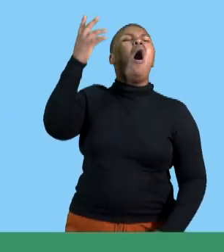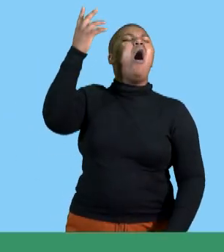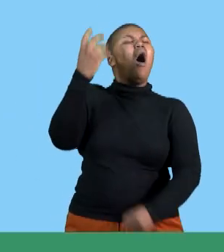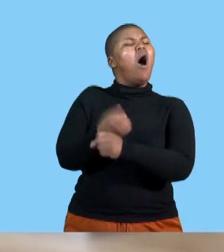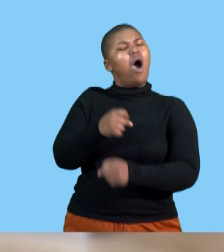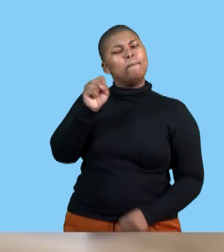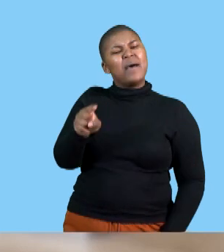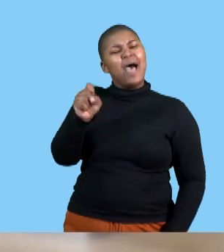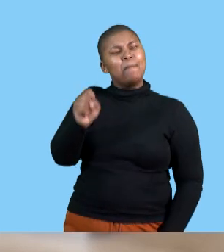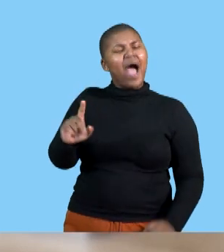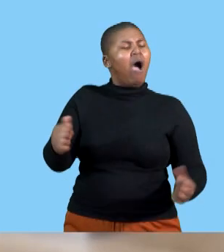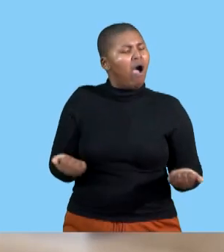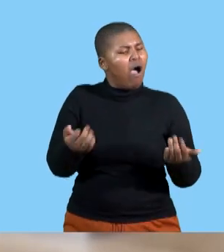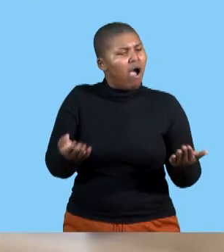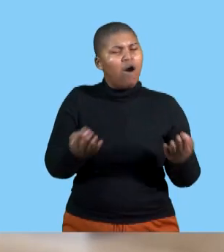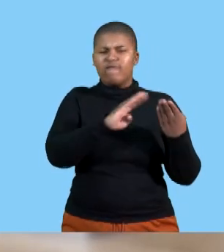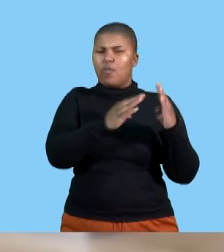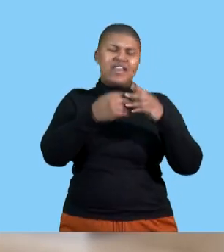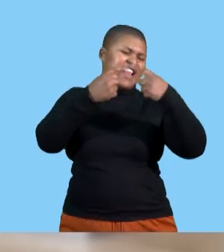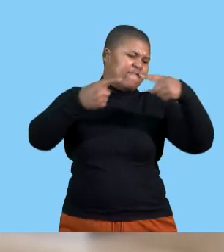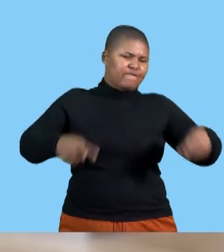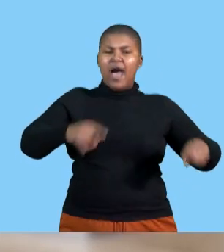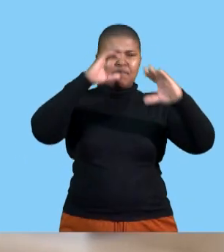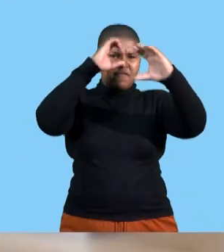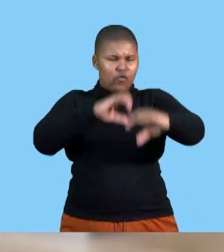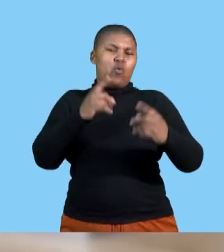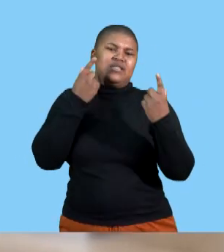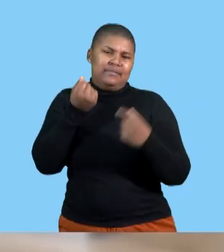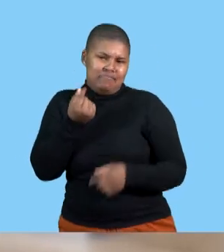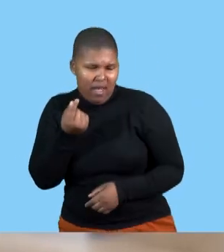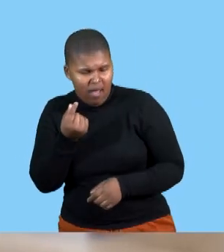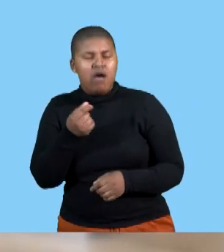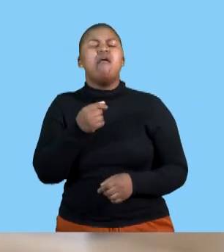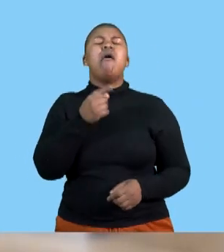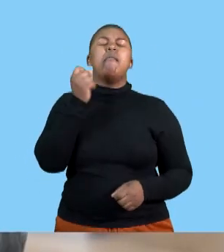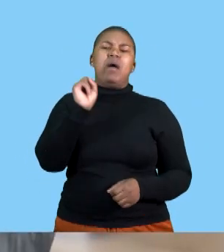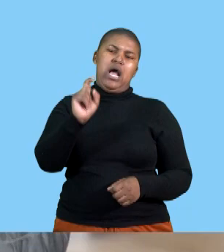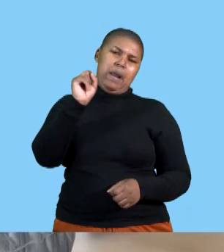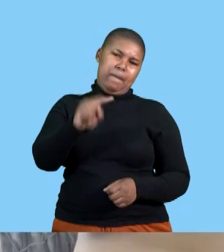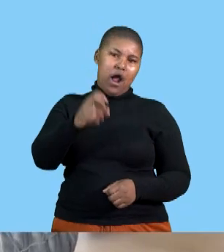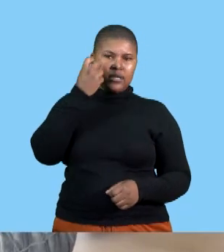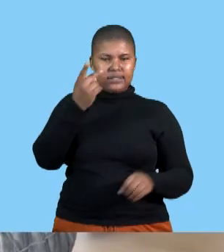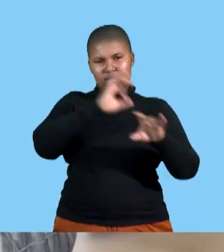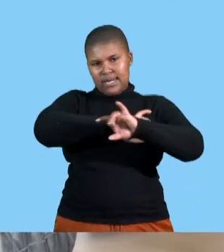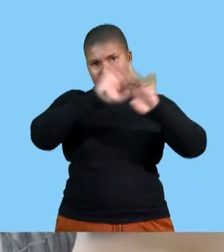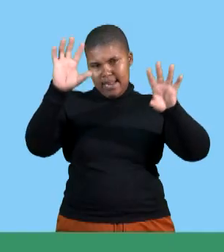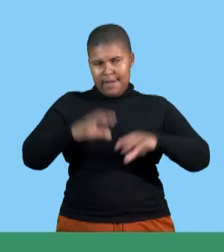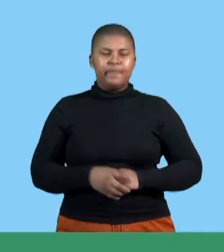a non-profit company. It's incorporated not for financial gain, but for the public